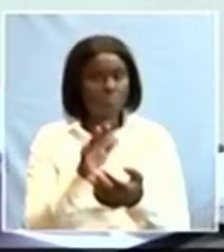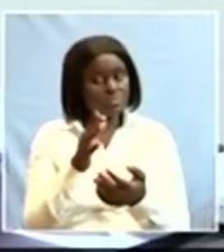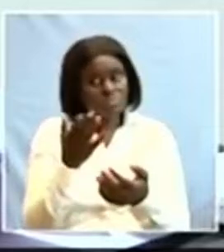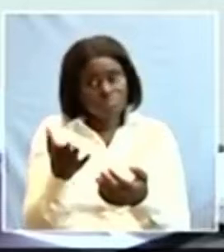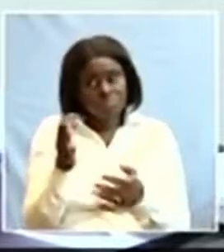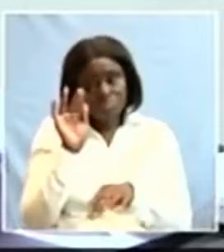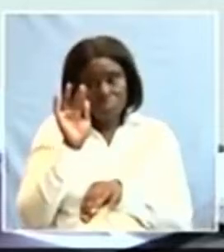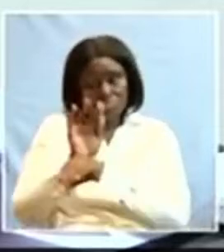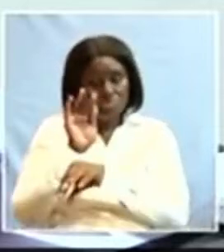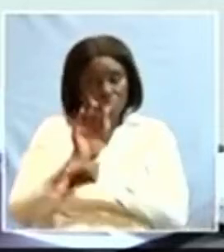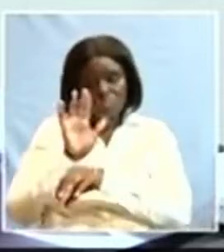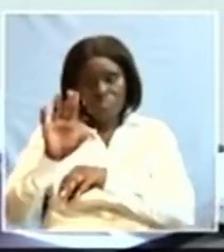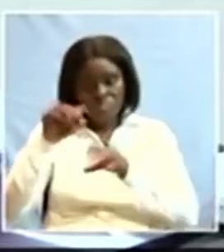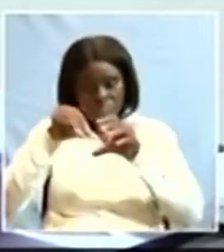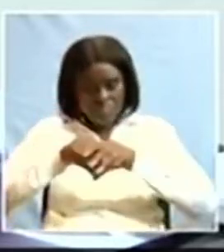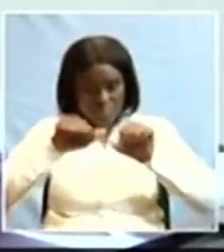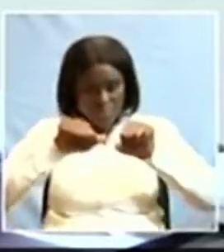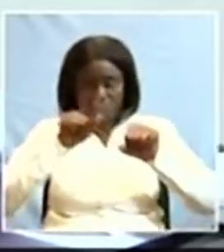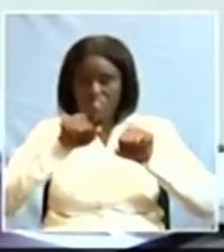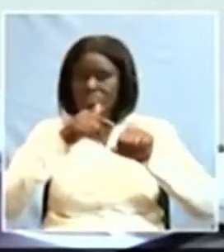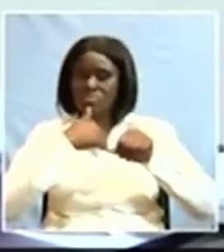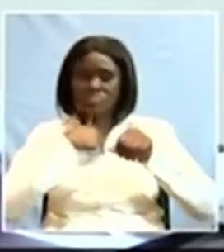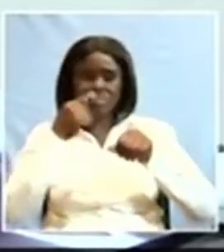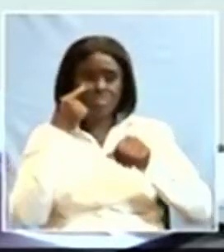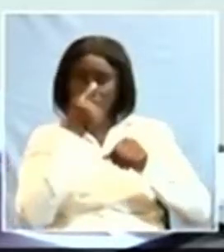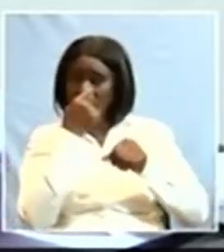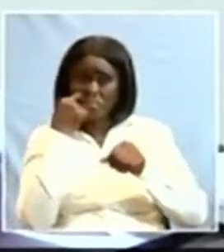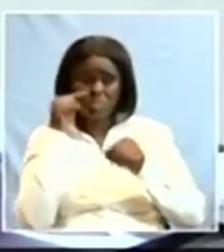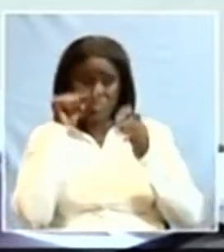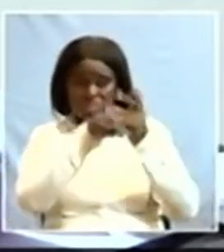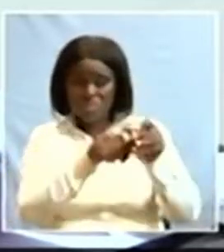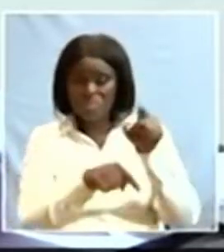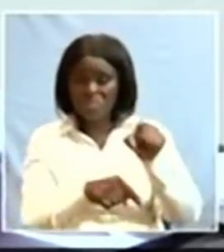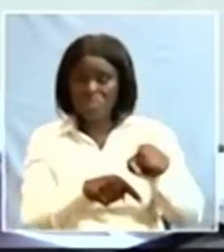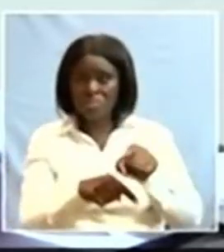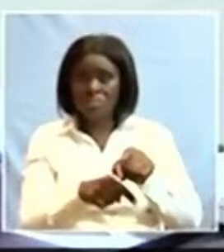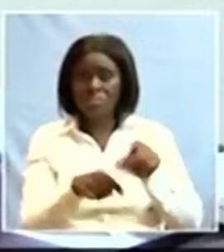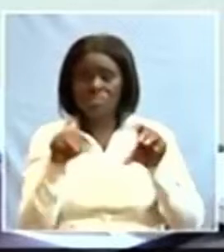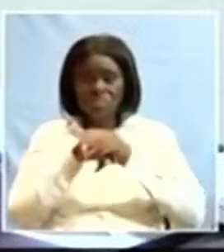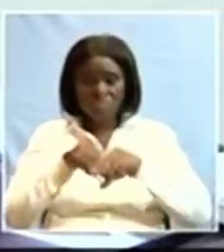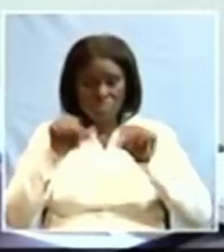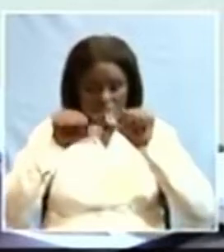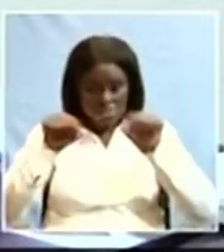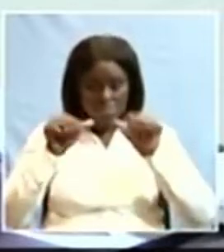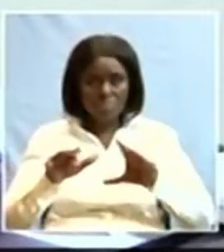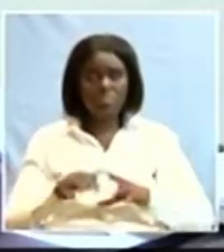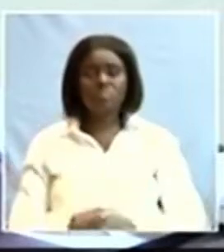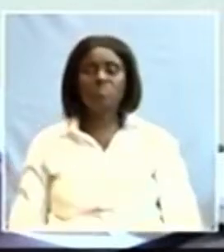the comment of the internal auditor? Did you have sight of that, internal auditor?